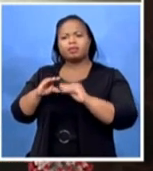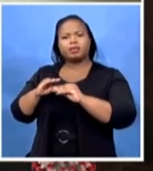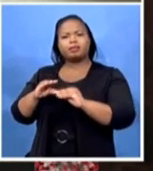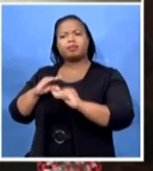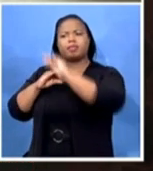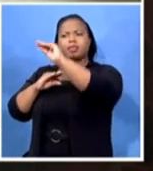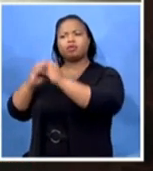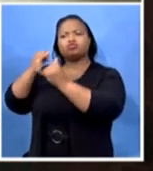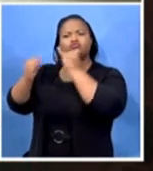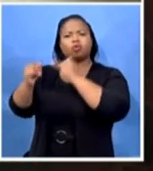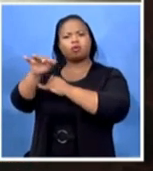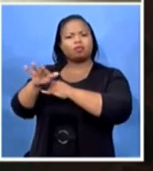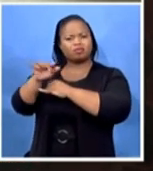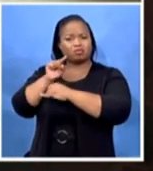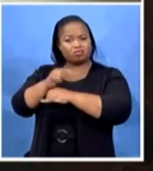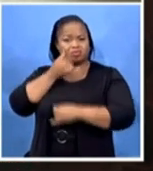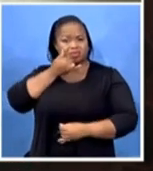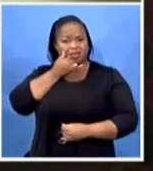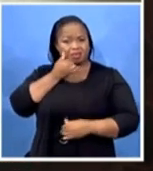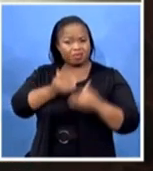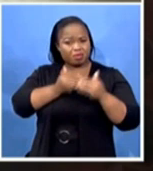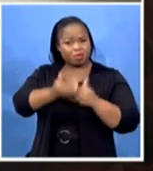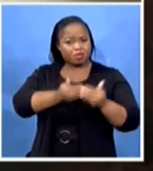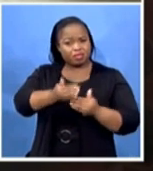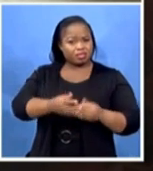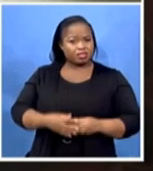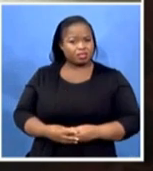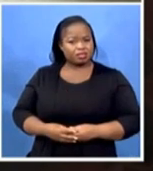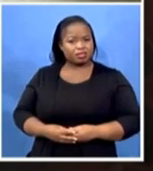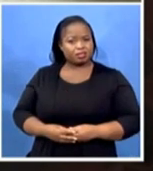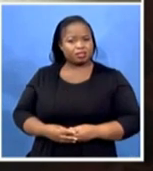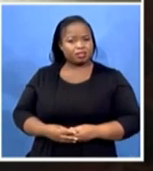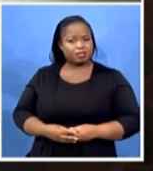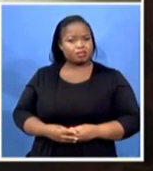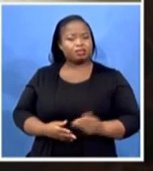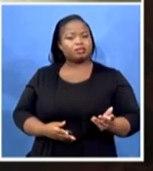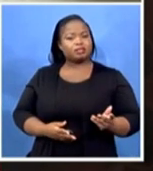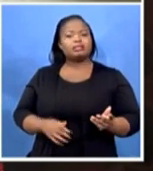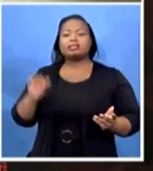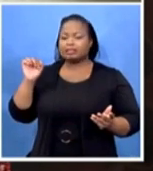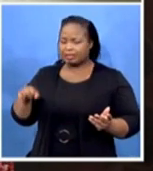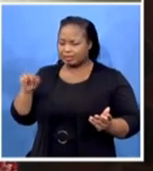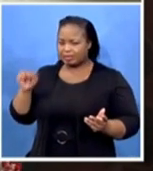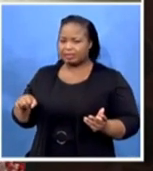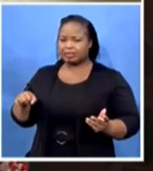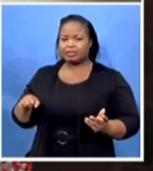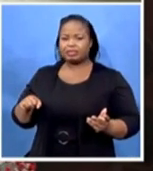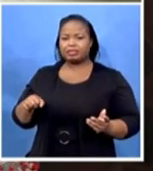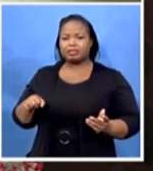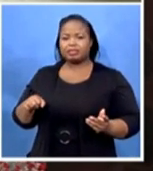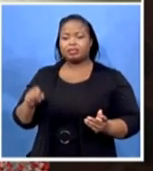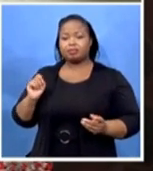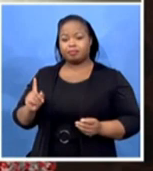it unfolds in terms of where it will go and where it will end up? We are quite happy this